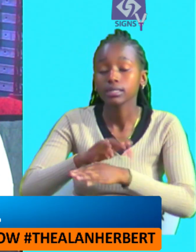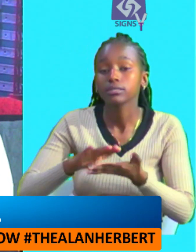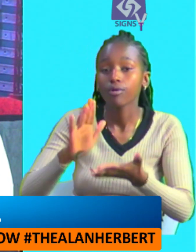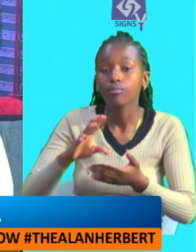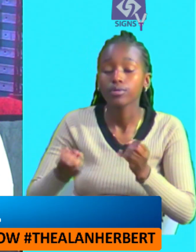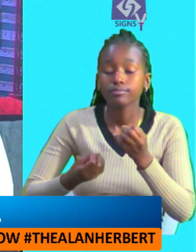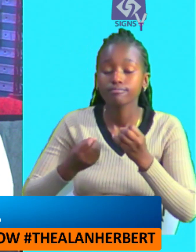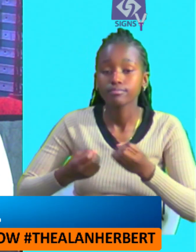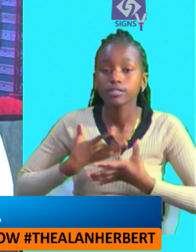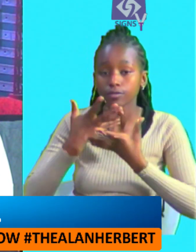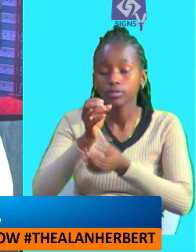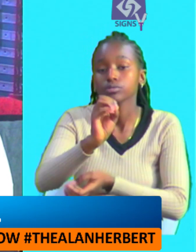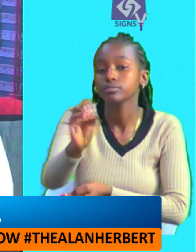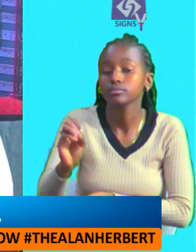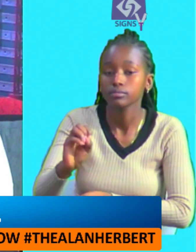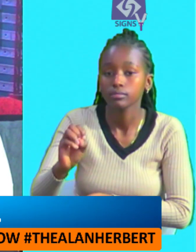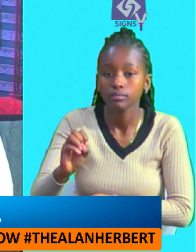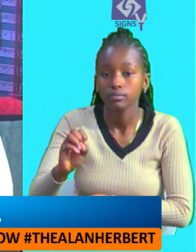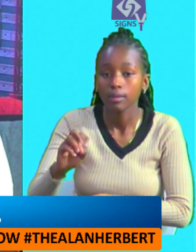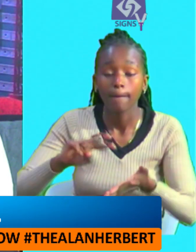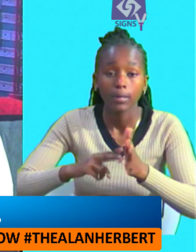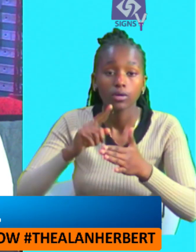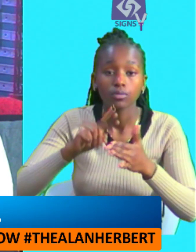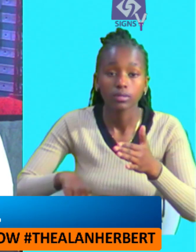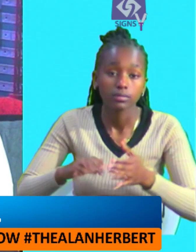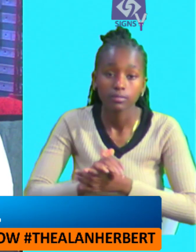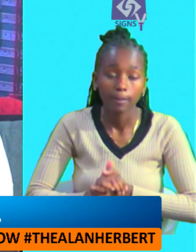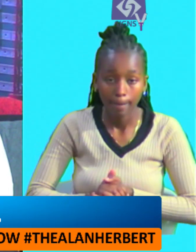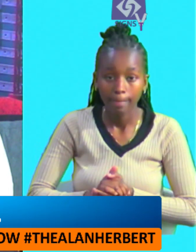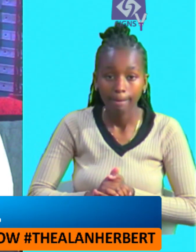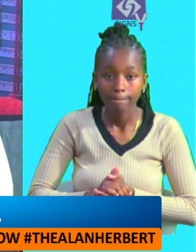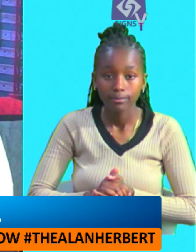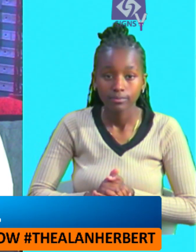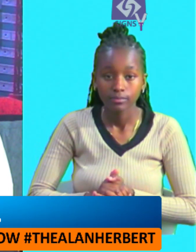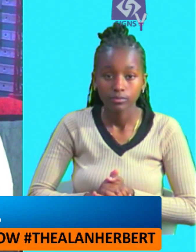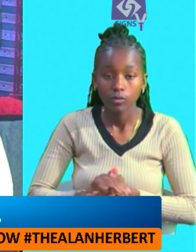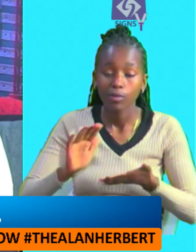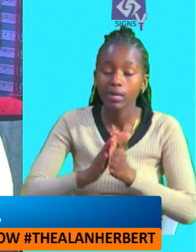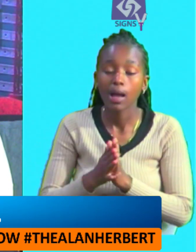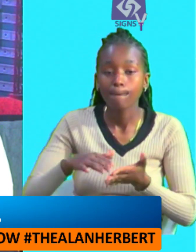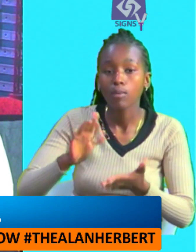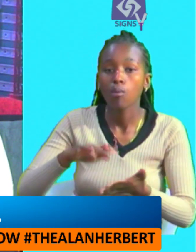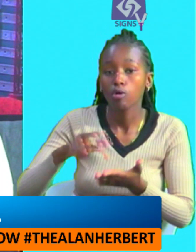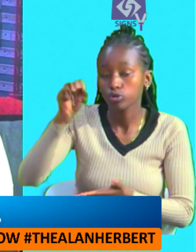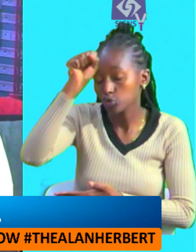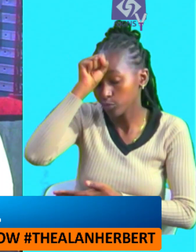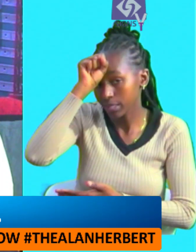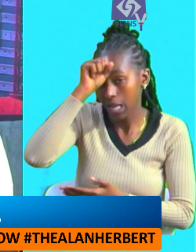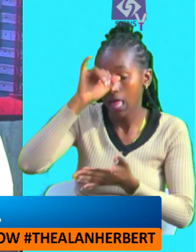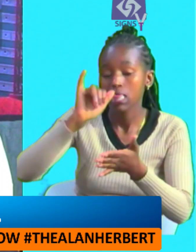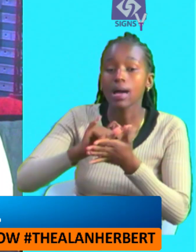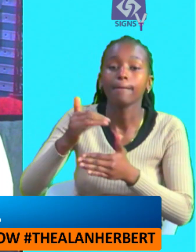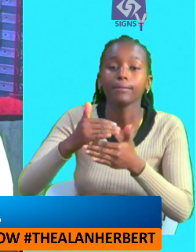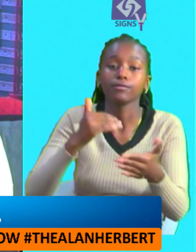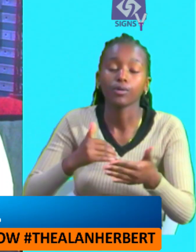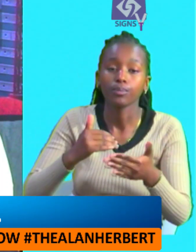powers that we need to enhance as human beings, they are convoluted with a lot of other types of contents and other types of